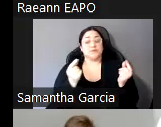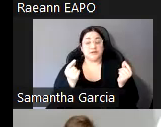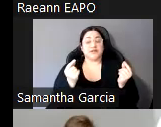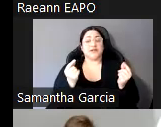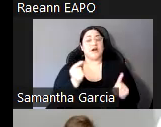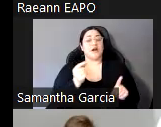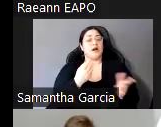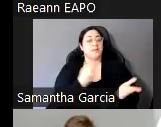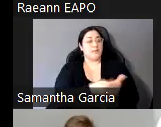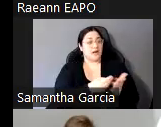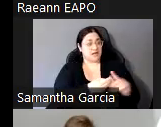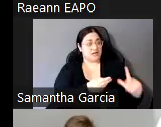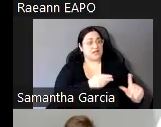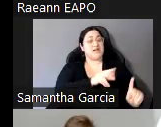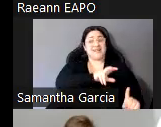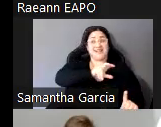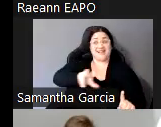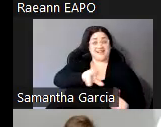So we're saying no fraud.